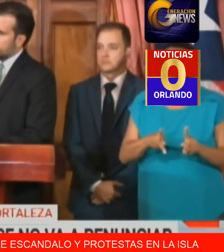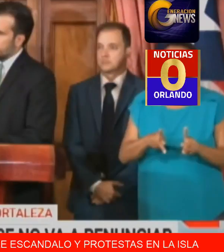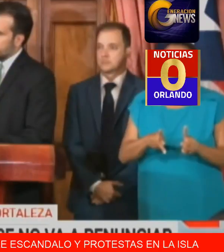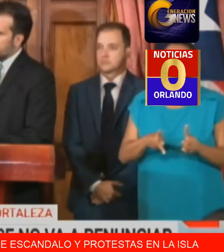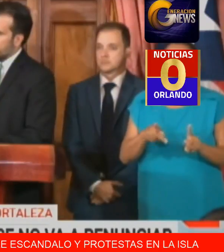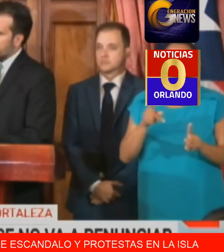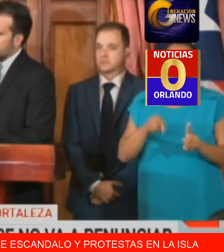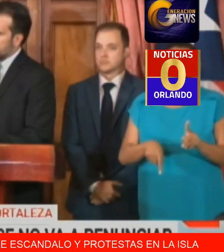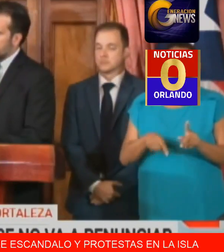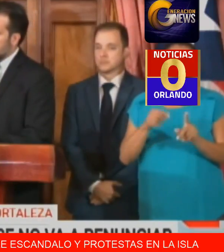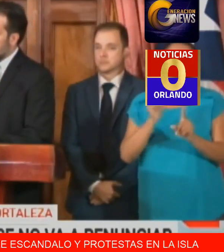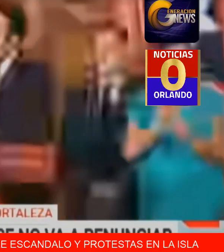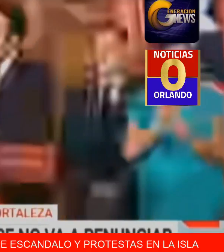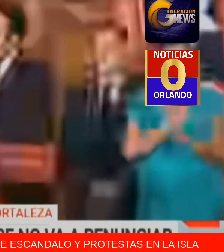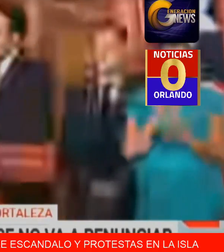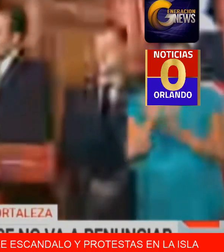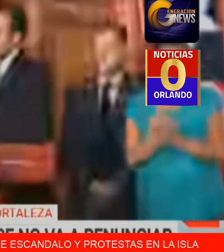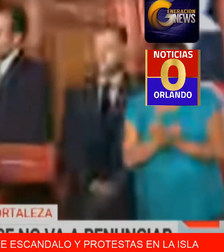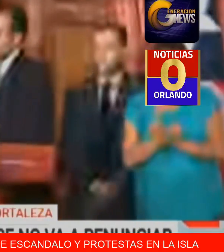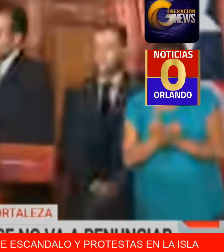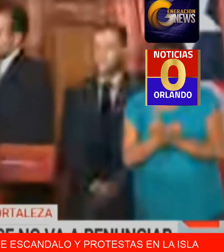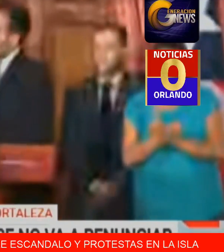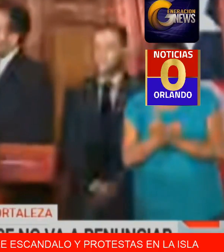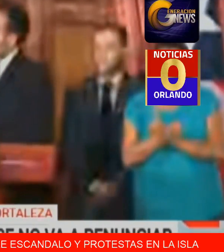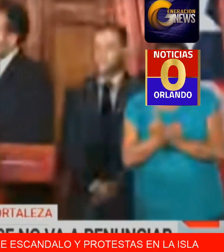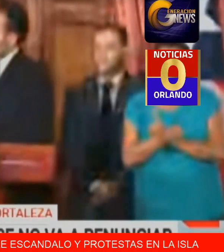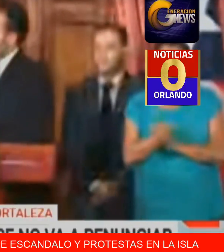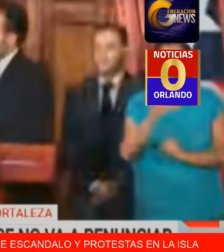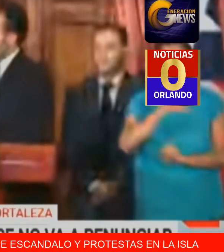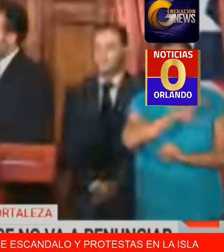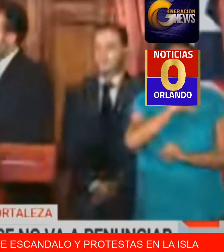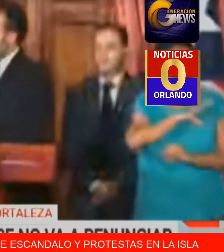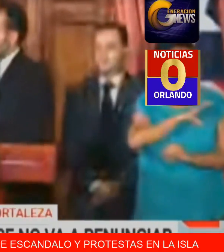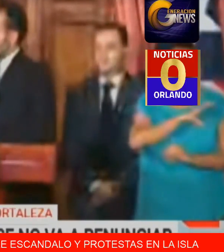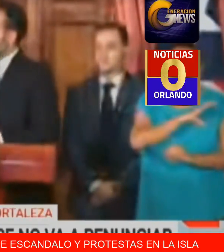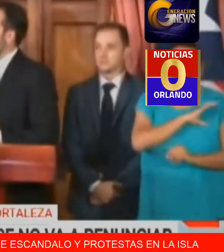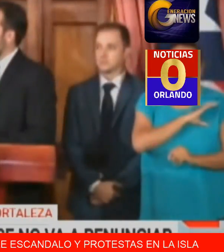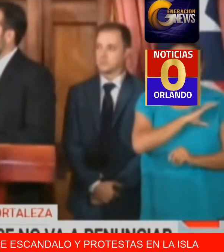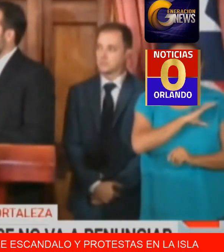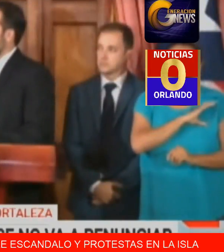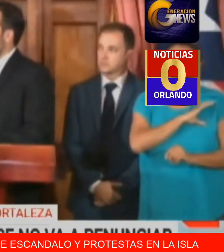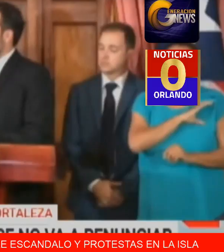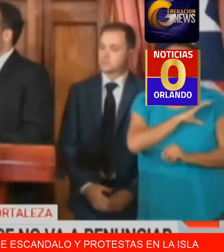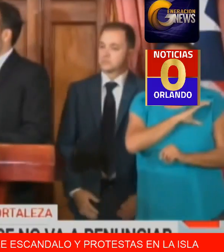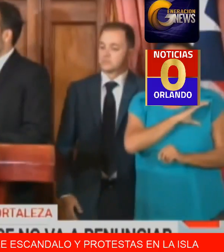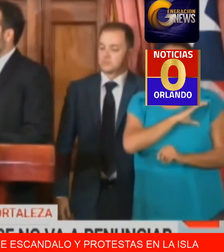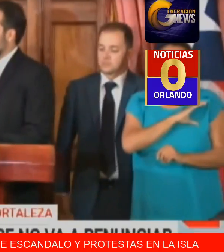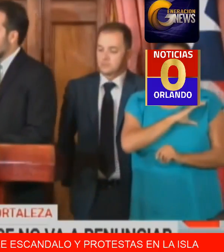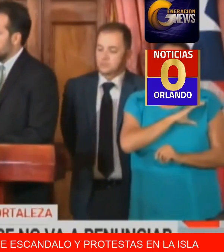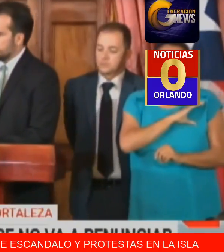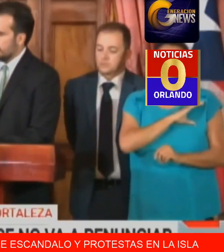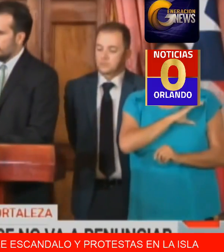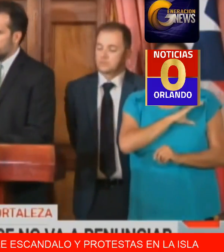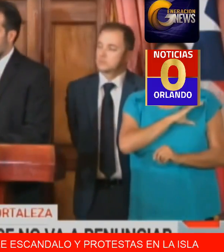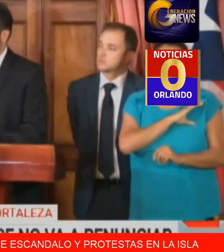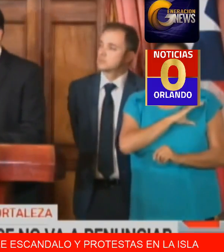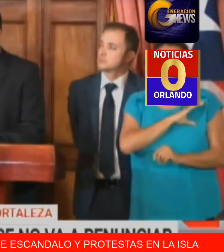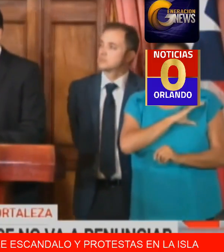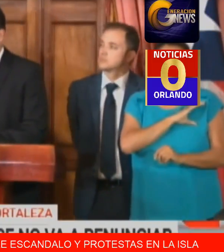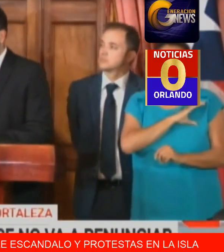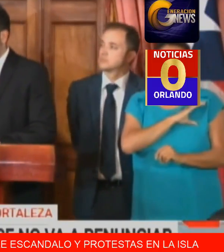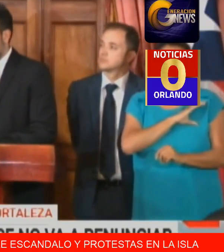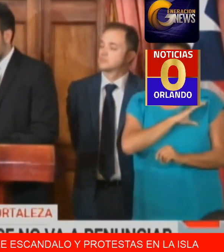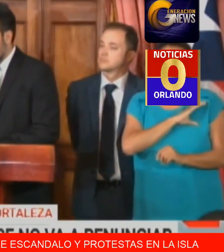These events occurred up until 1 a.m. The police monitor was there. As you know, the police has been